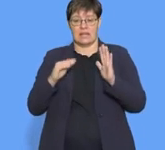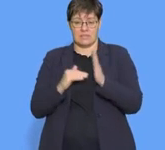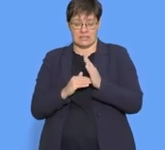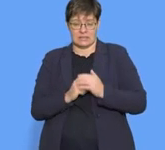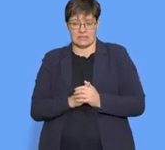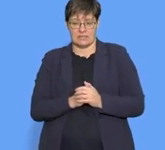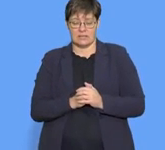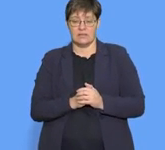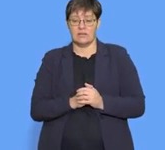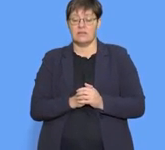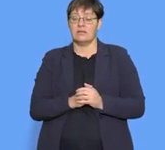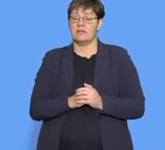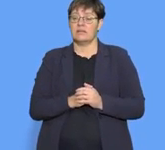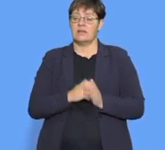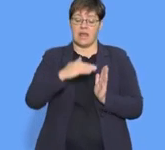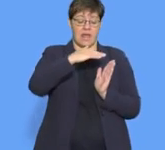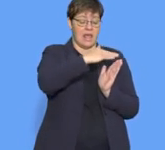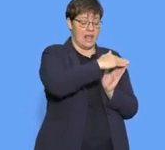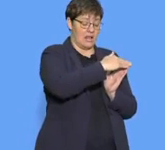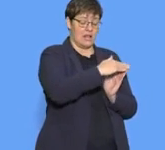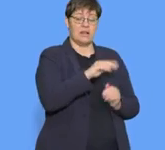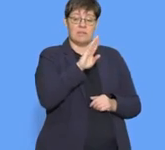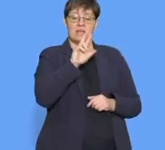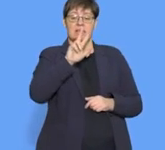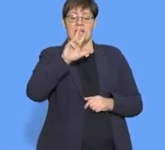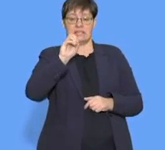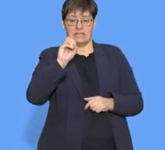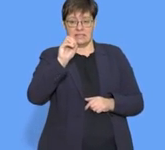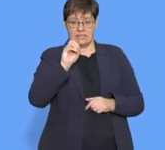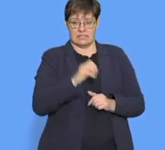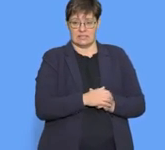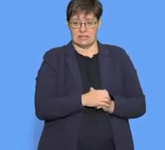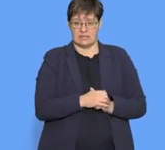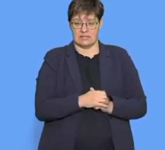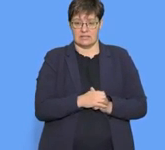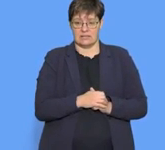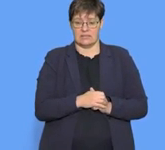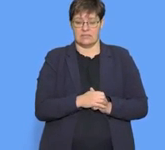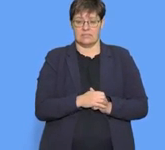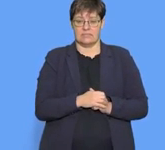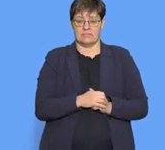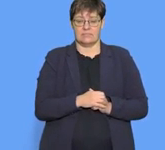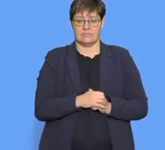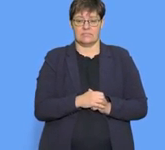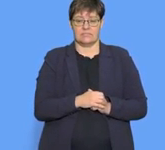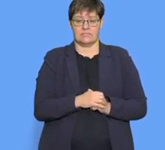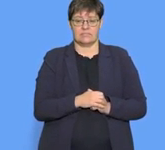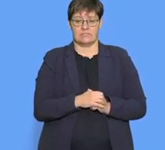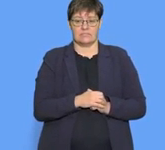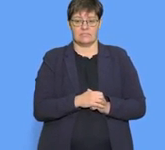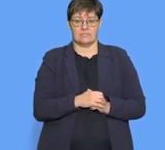meters. And our angle is now this angle B that we've calculated here, which is 80 degrees.